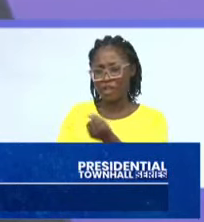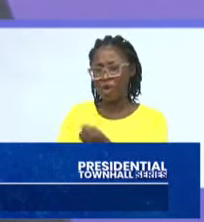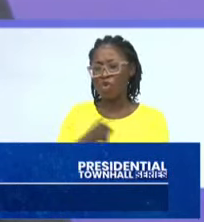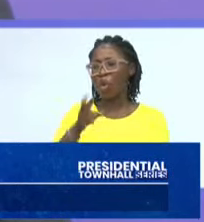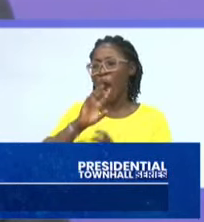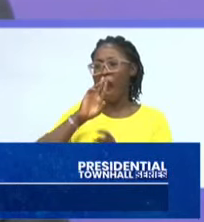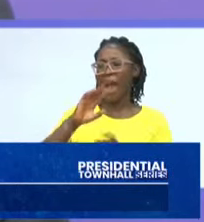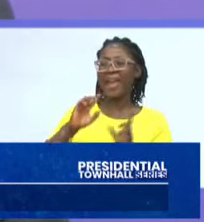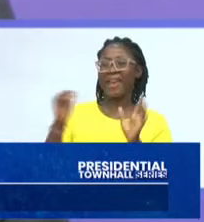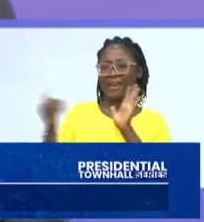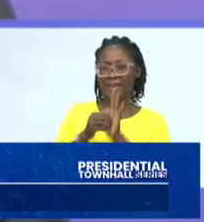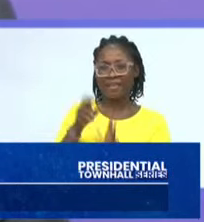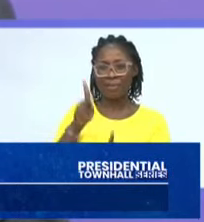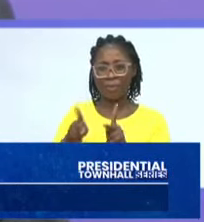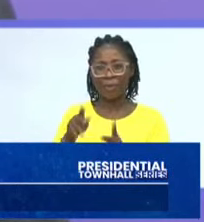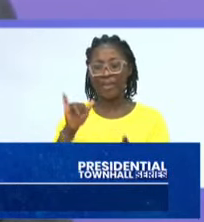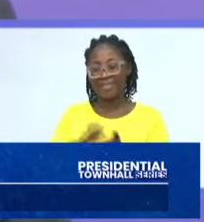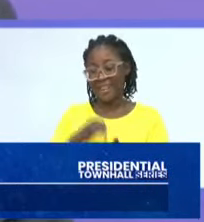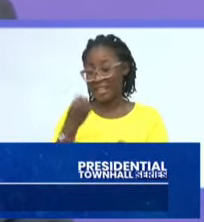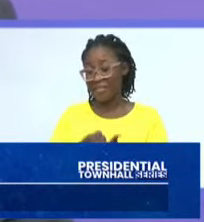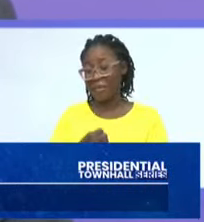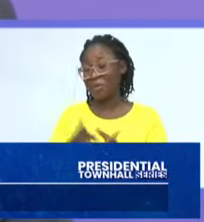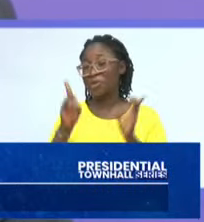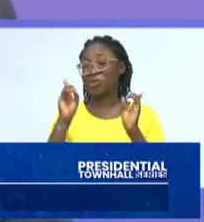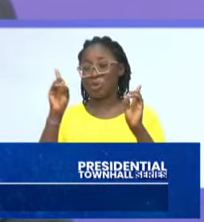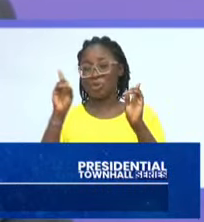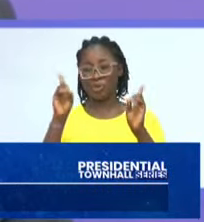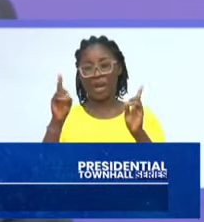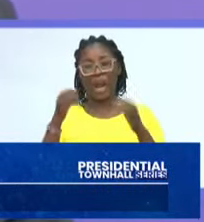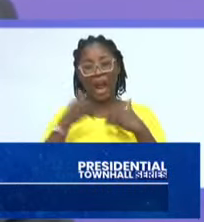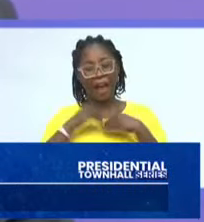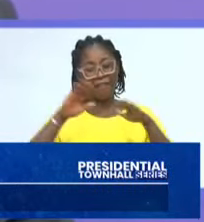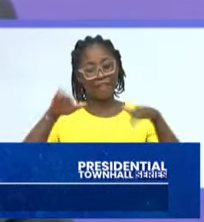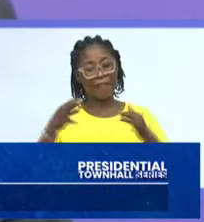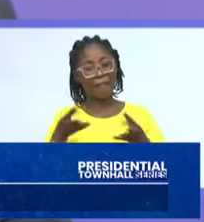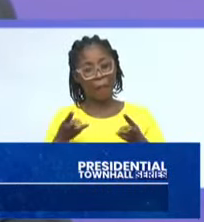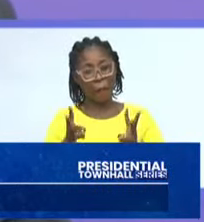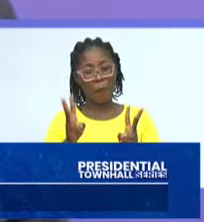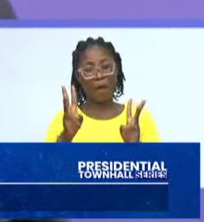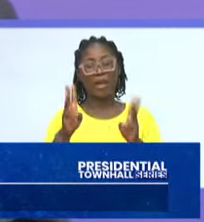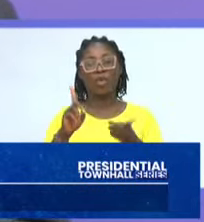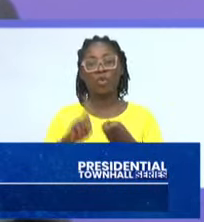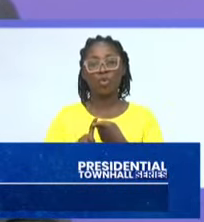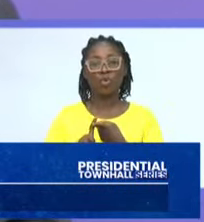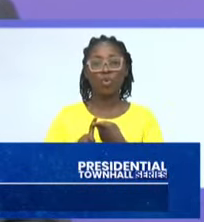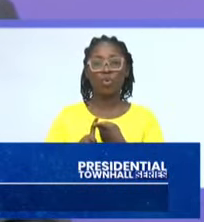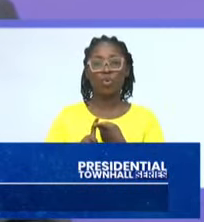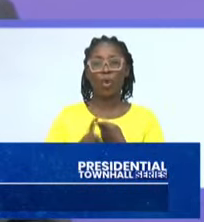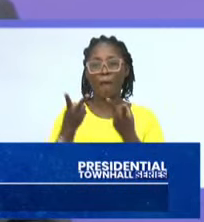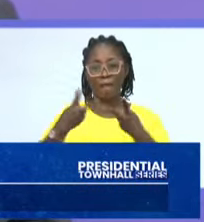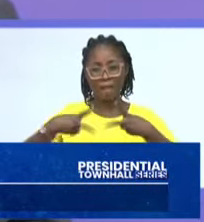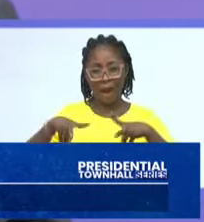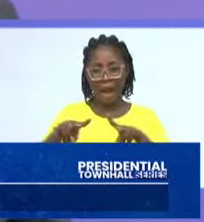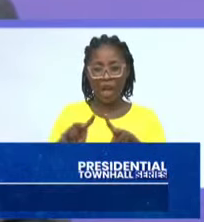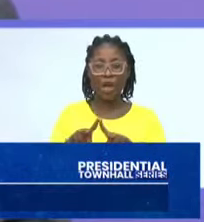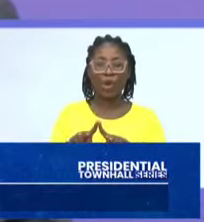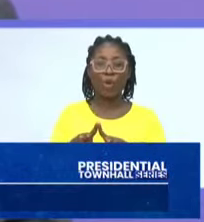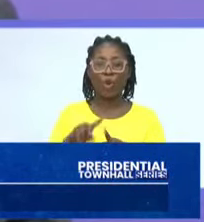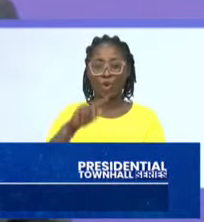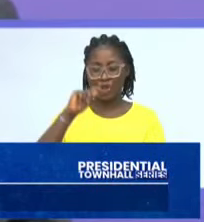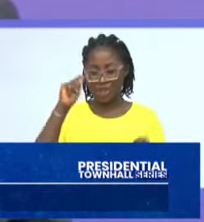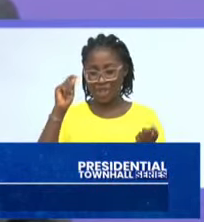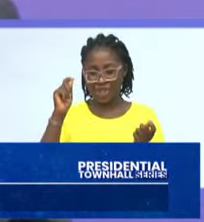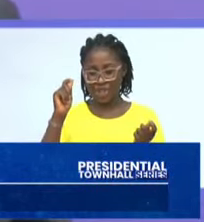people, that economic doctrine has given way to value